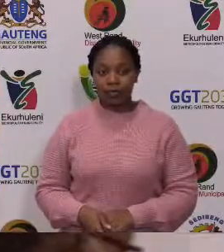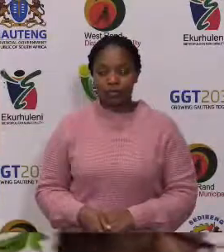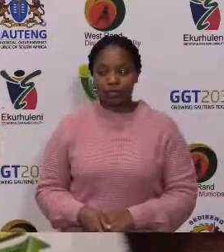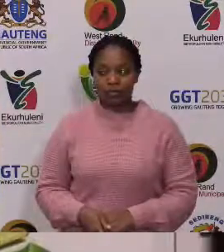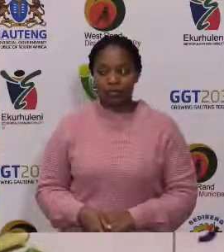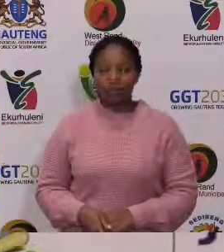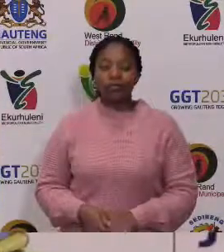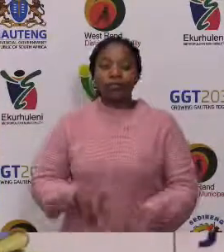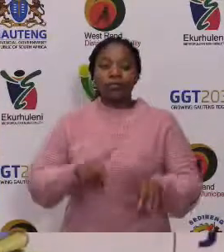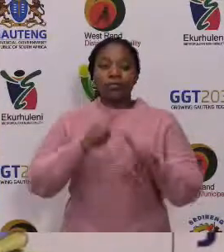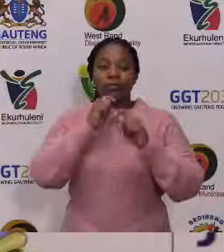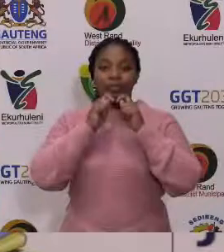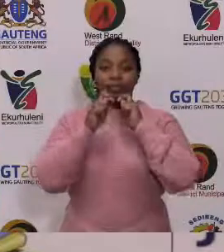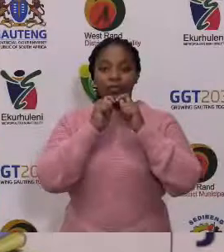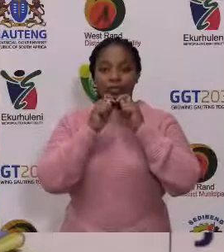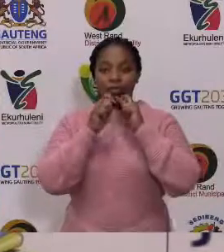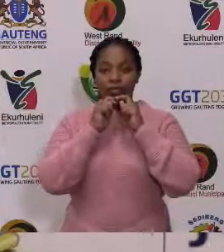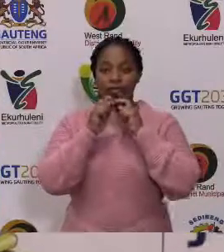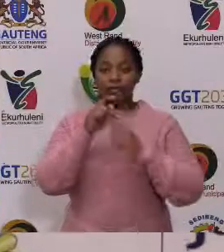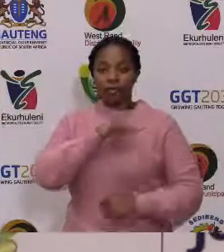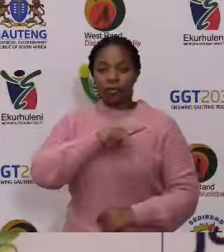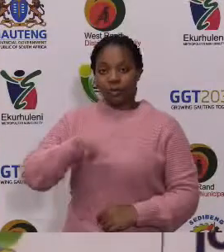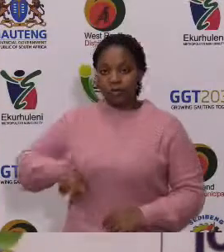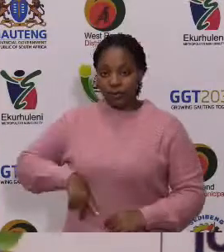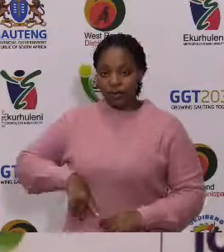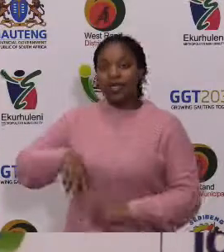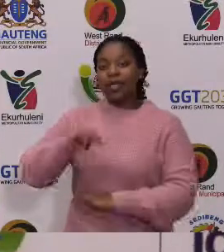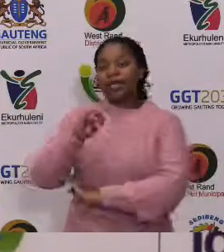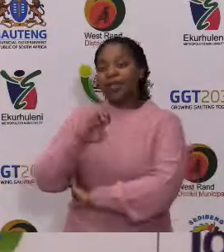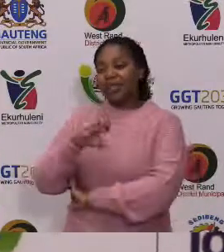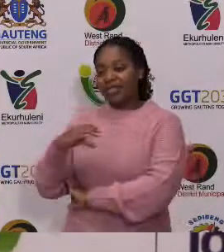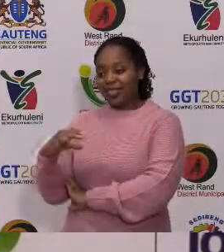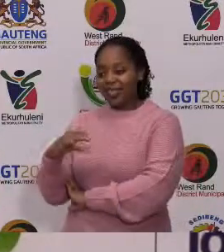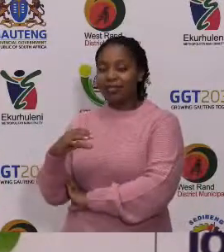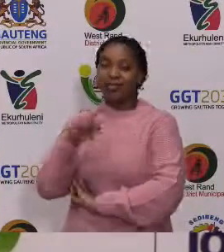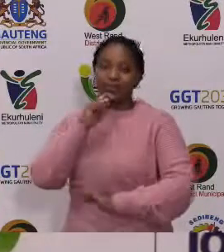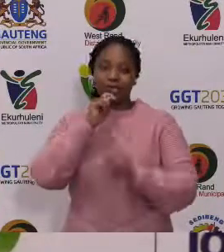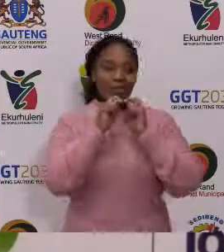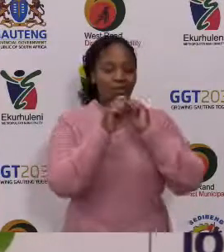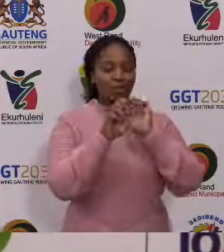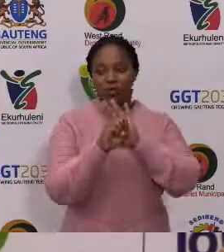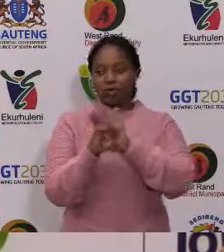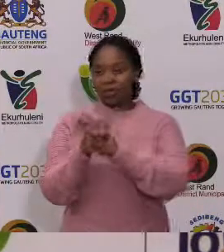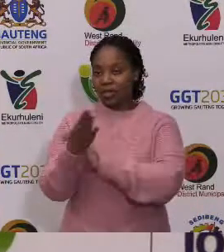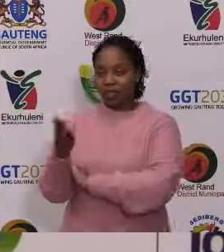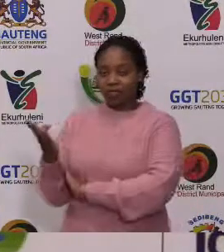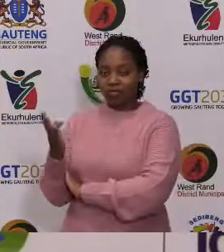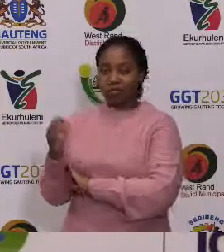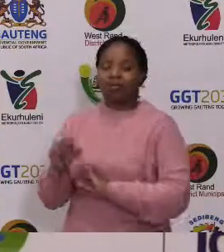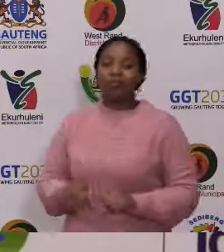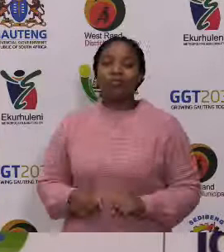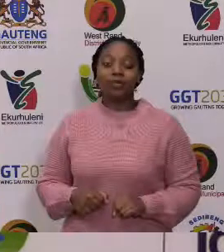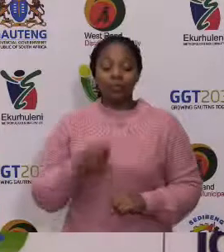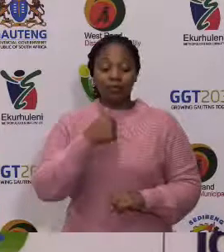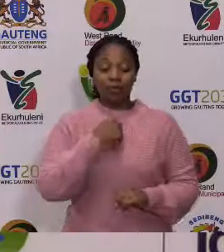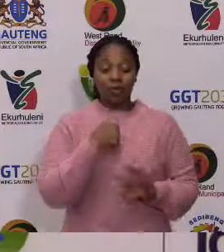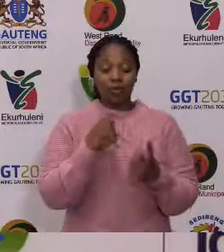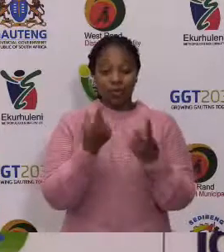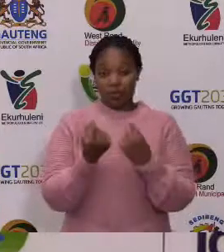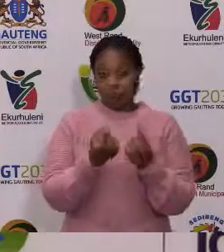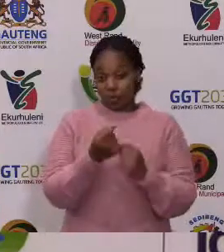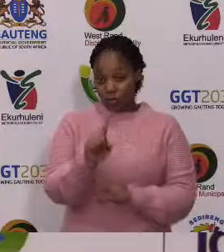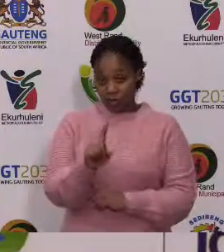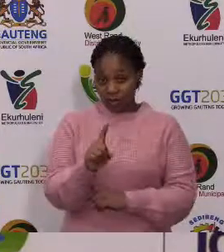So good morning, Premier, MECs, and good morning to the media. So what I'm going to do is I'm really